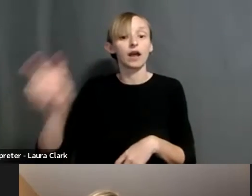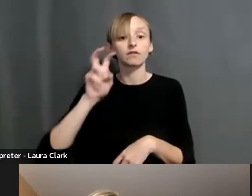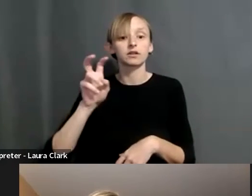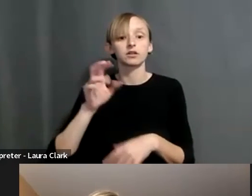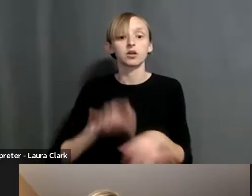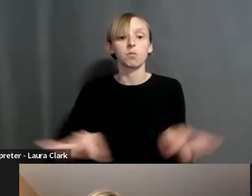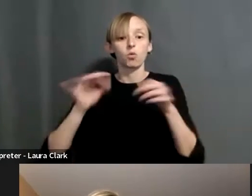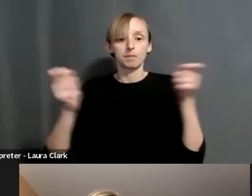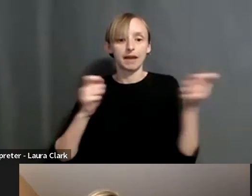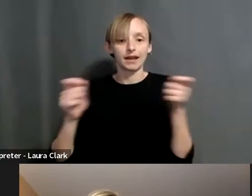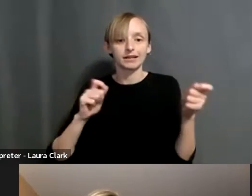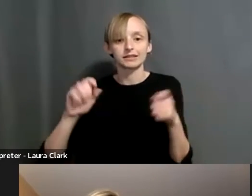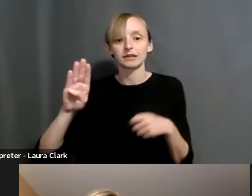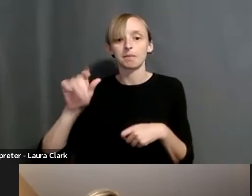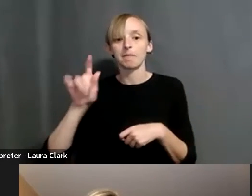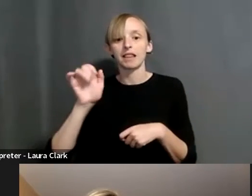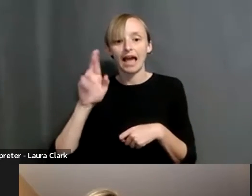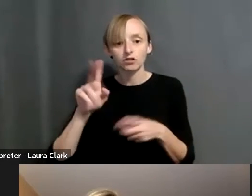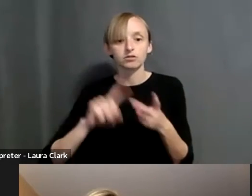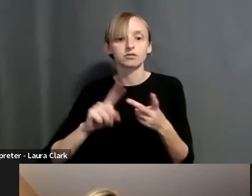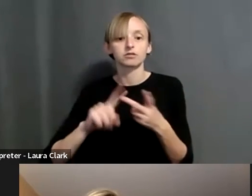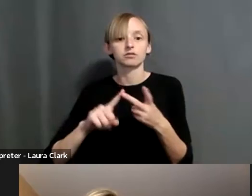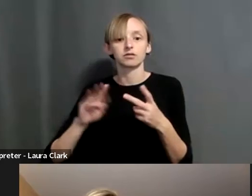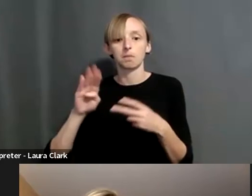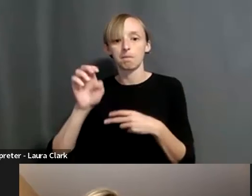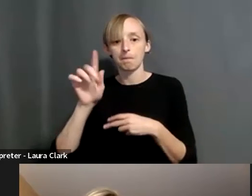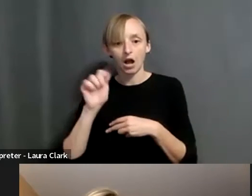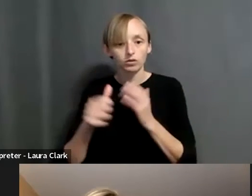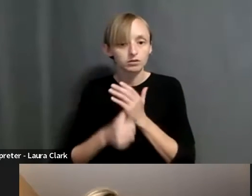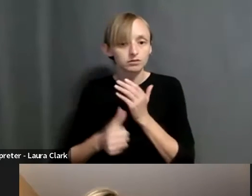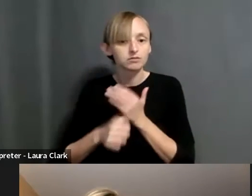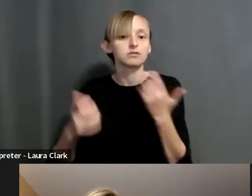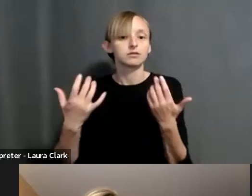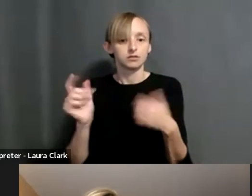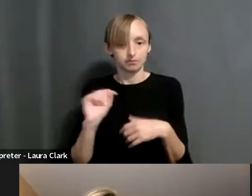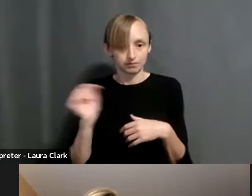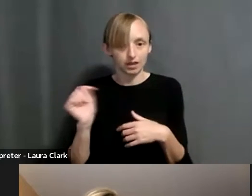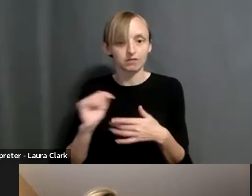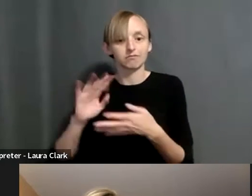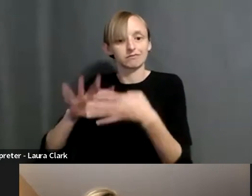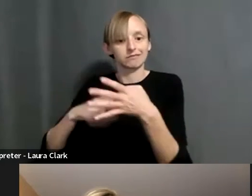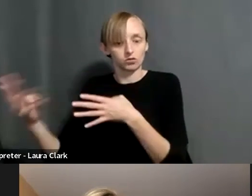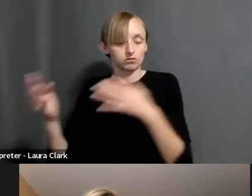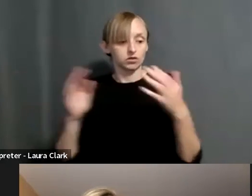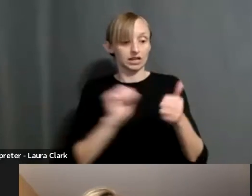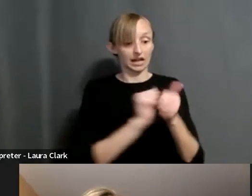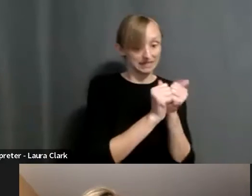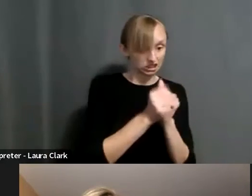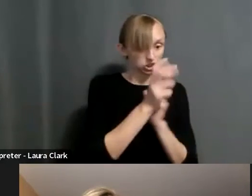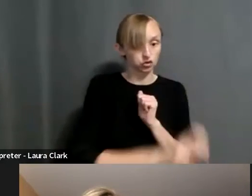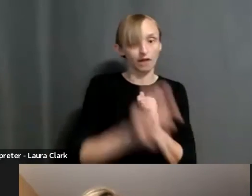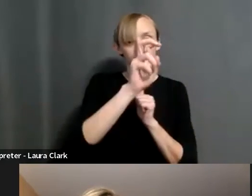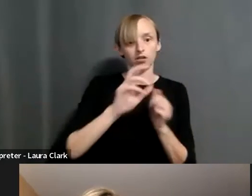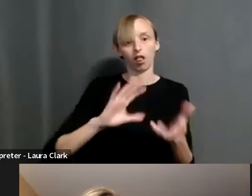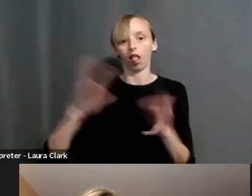bowel management, and really how that can get really thrown off with travel and competition schedule. So if you are in an environment